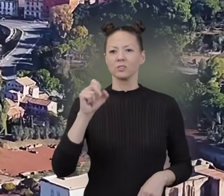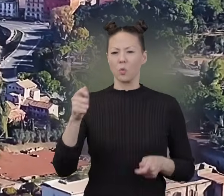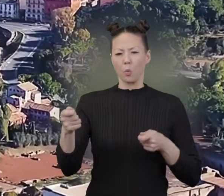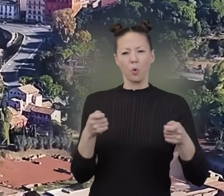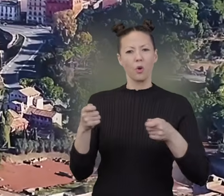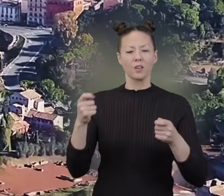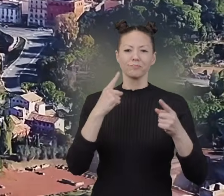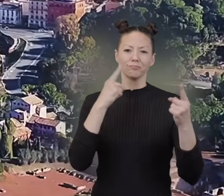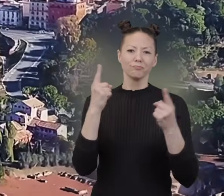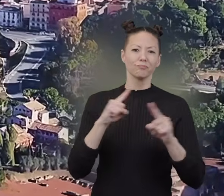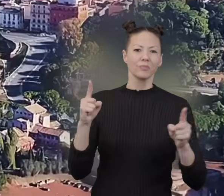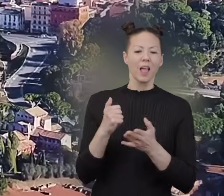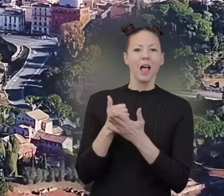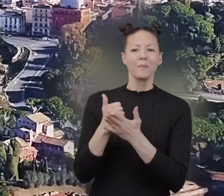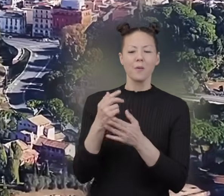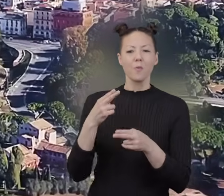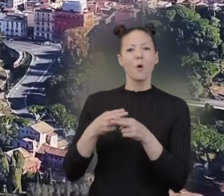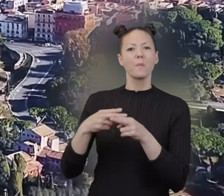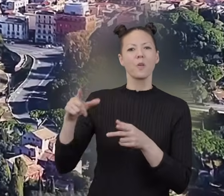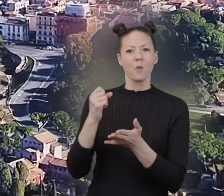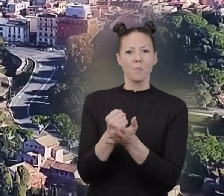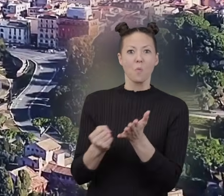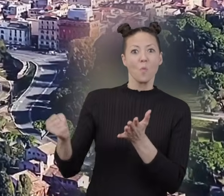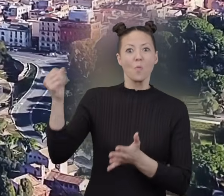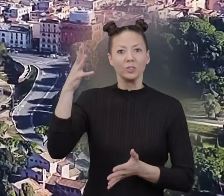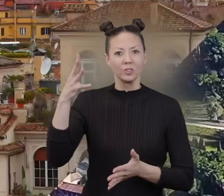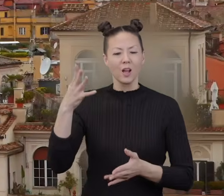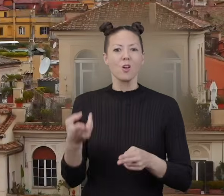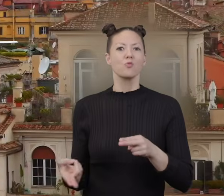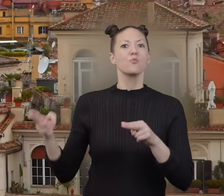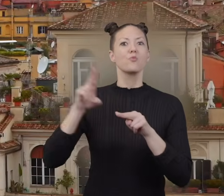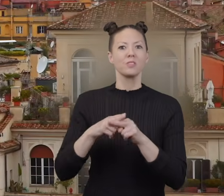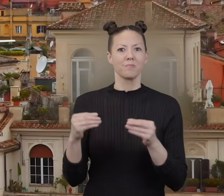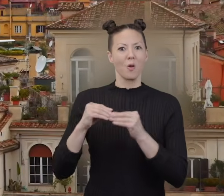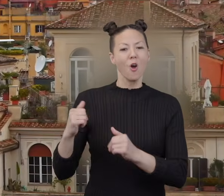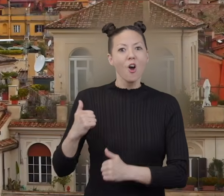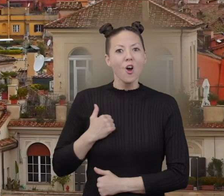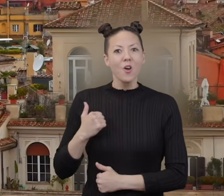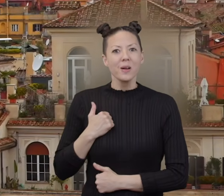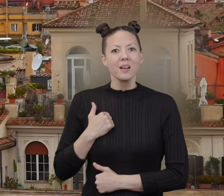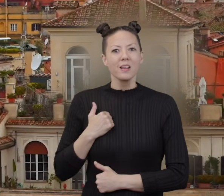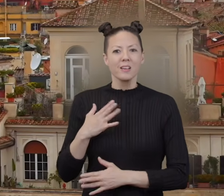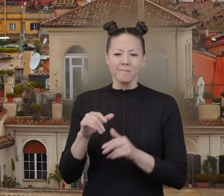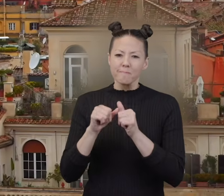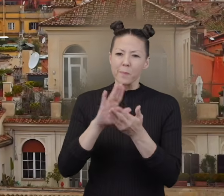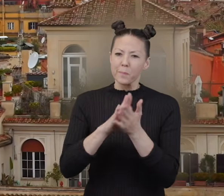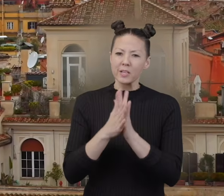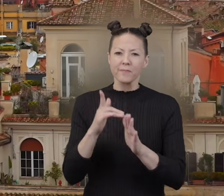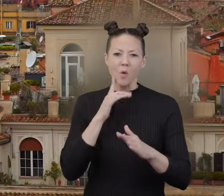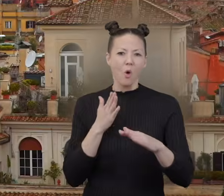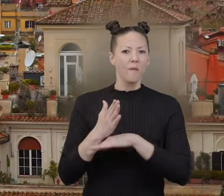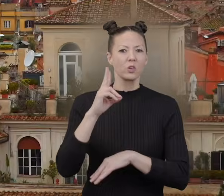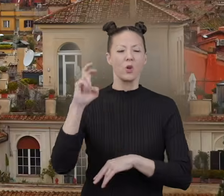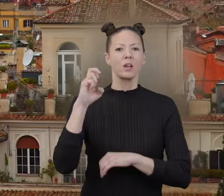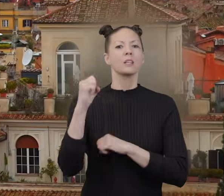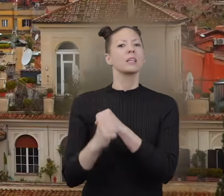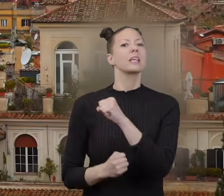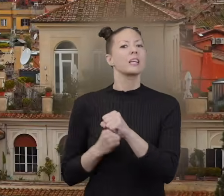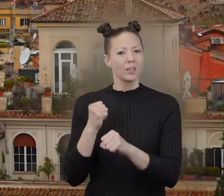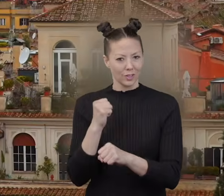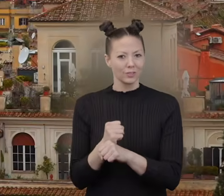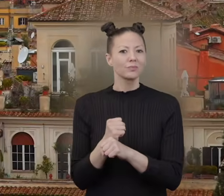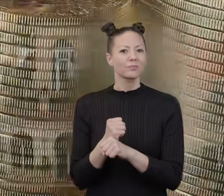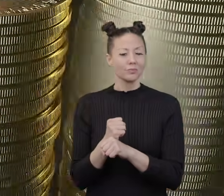ruled successfully, and he helped make Rome wealthier. Trade increased, and his army kept things peaceful for a period of